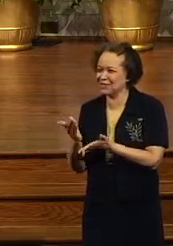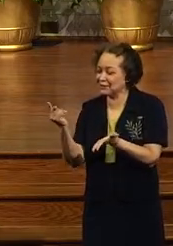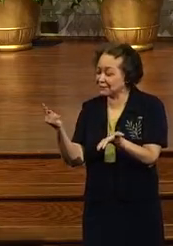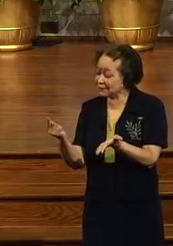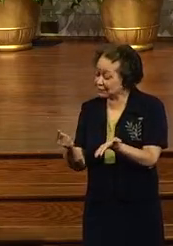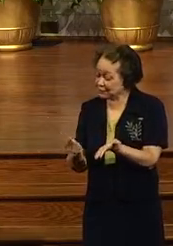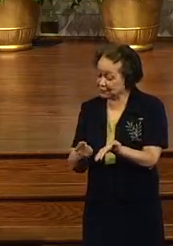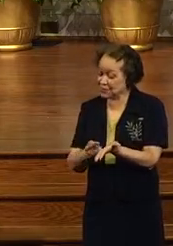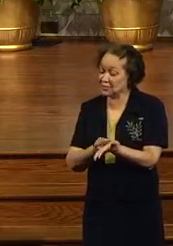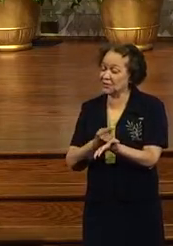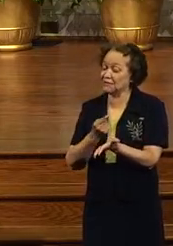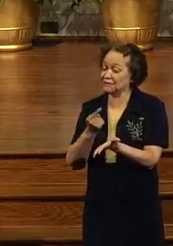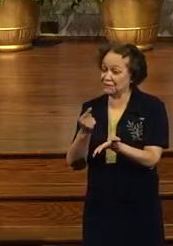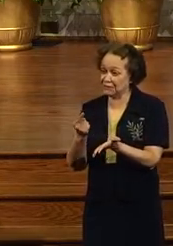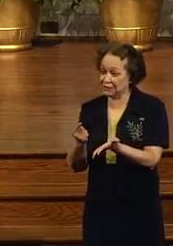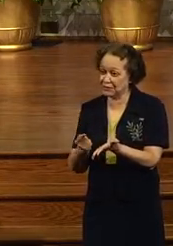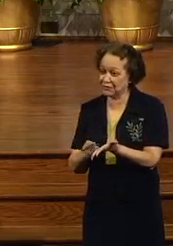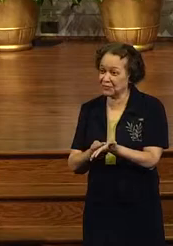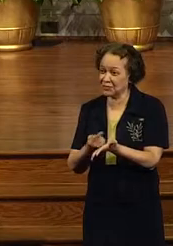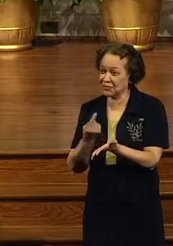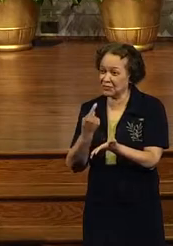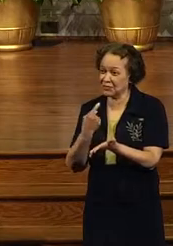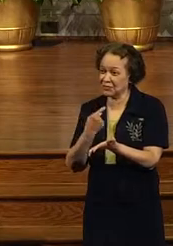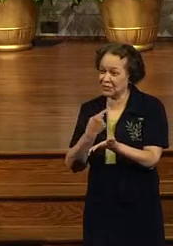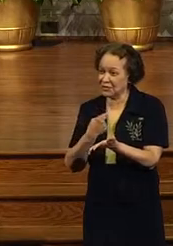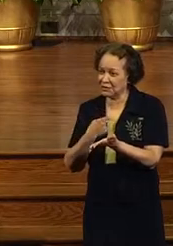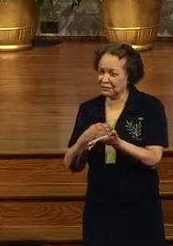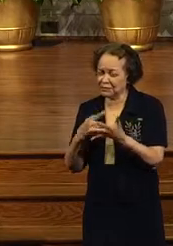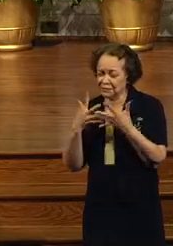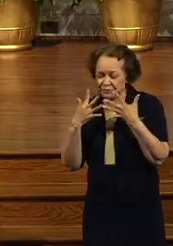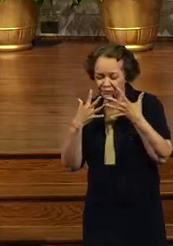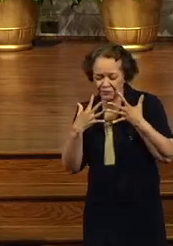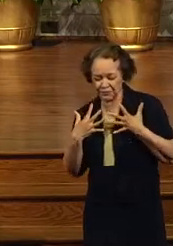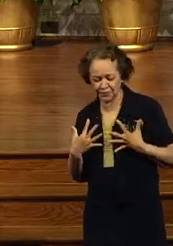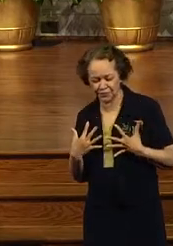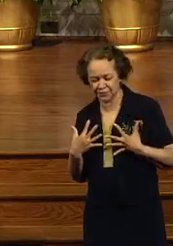Sometimes we discourage folks.